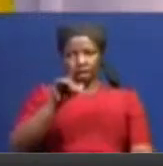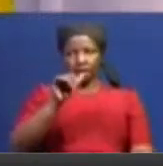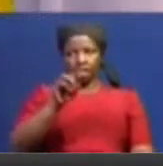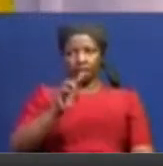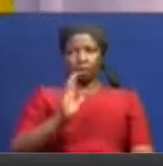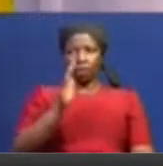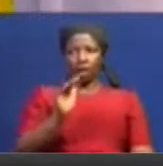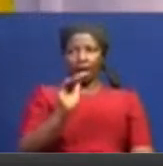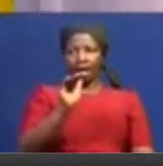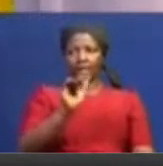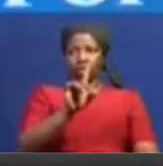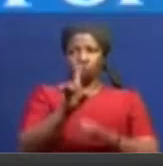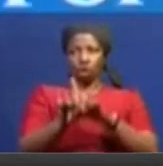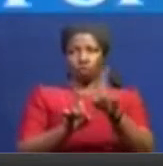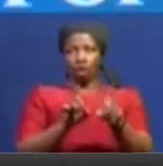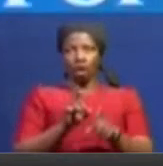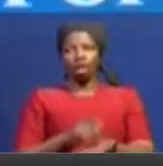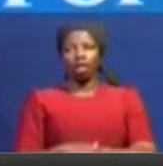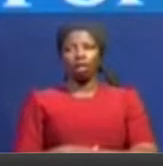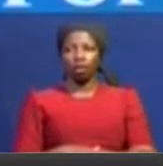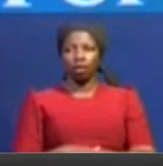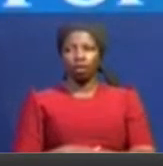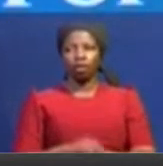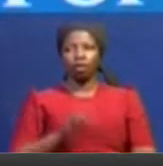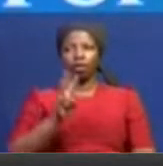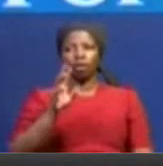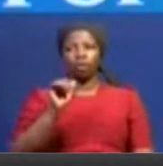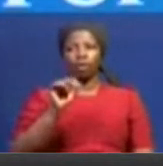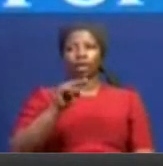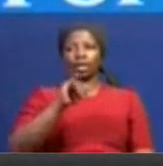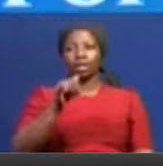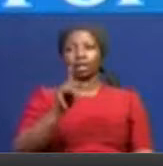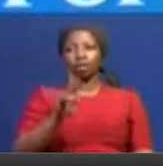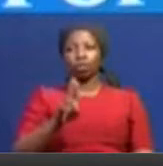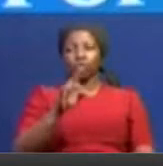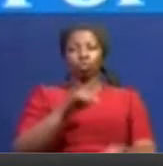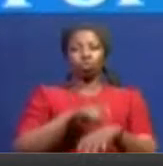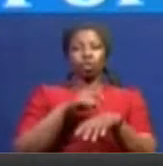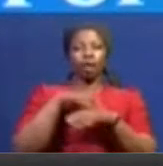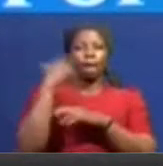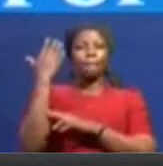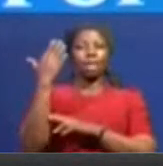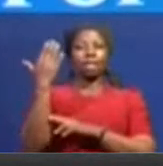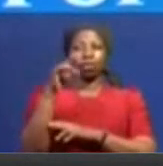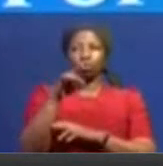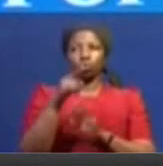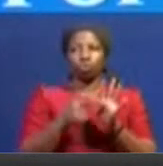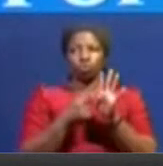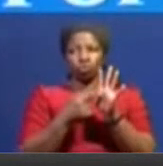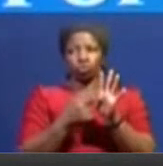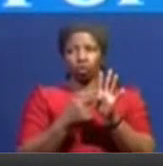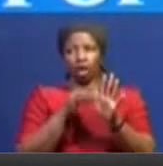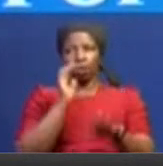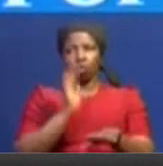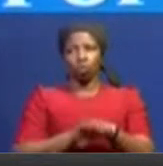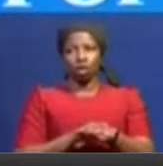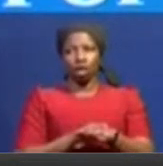you. Wanjiku, during your presentation, you demonstrated a good